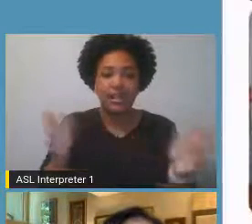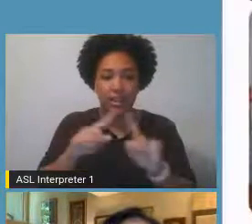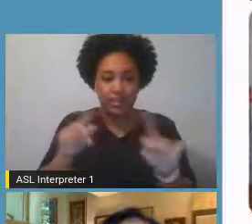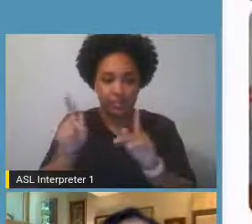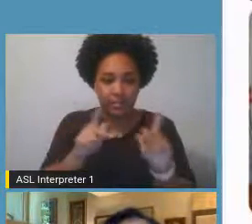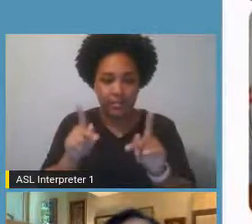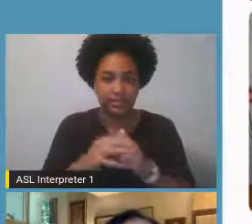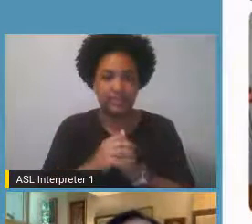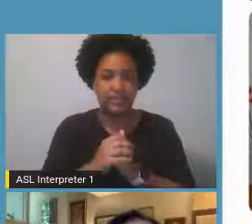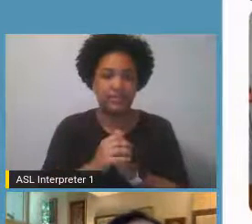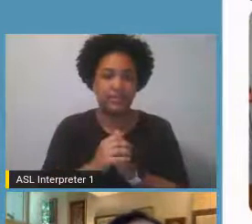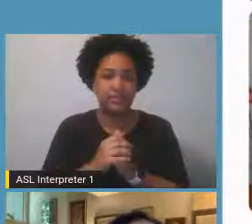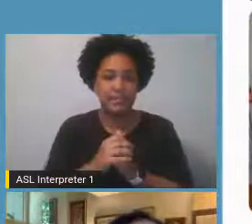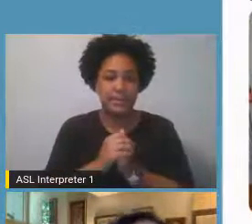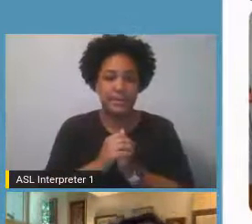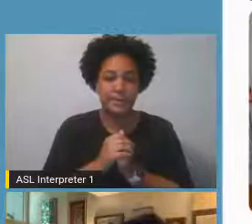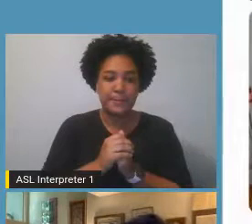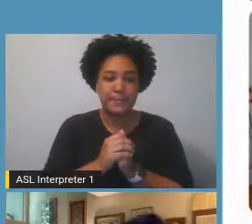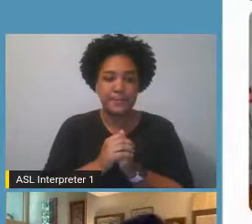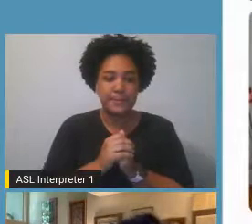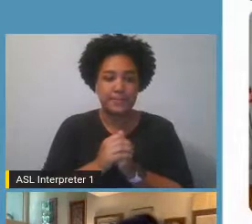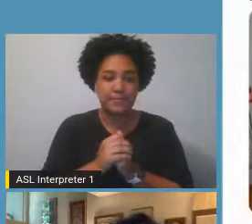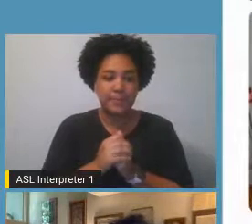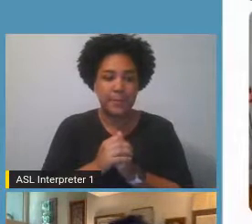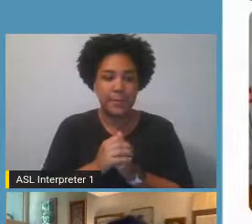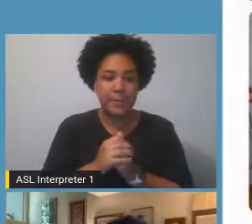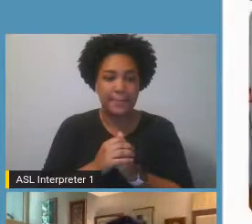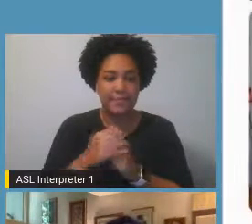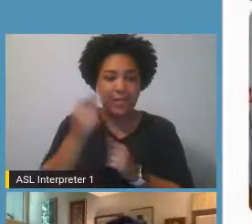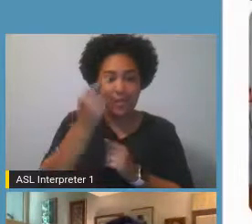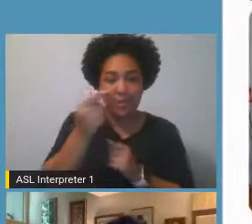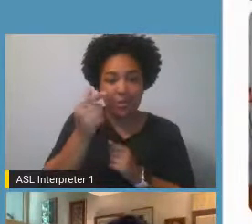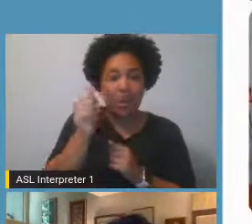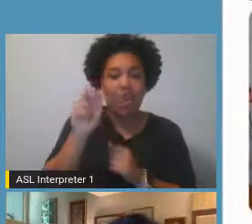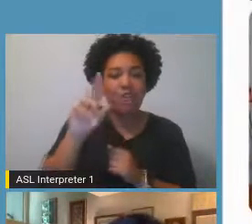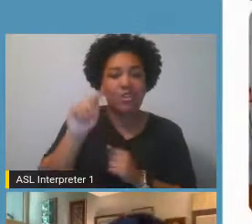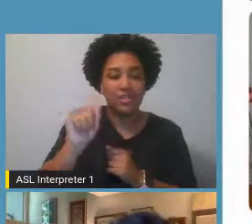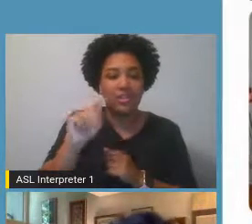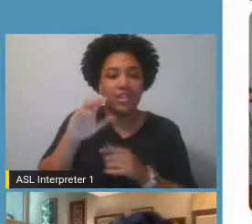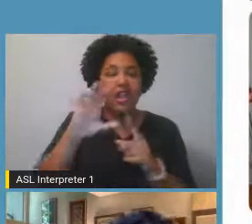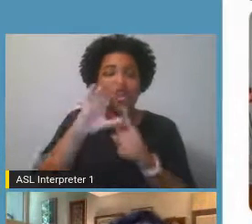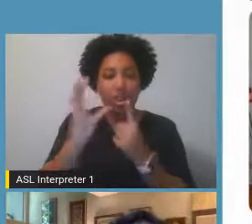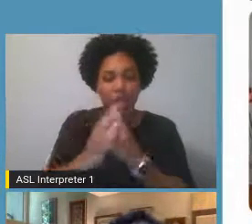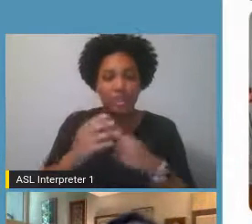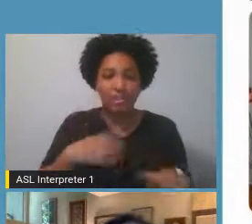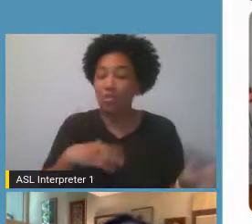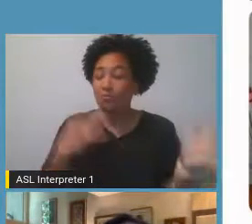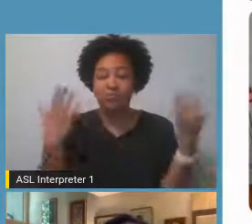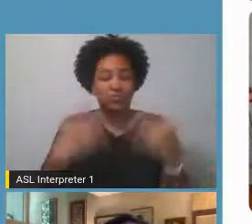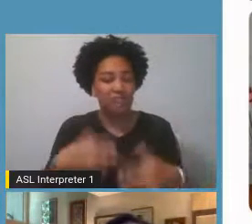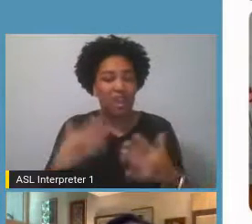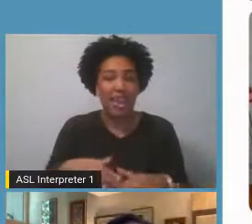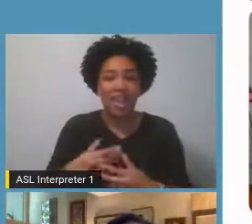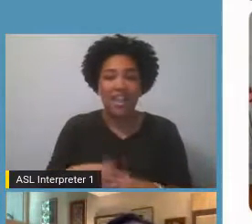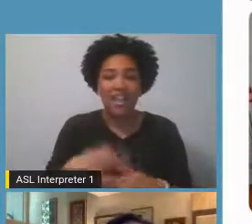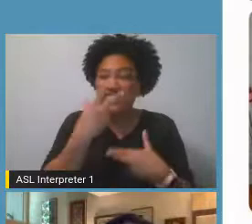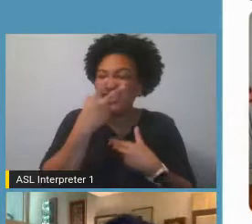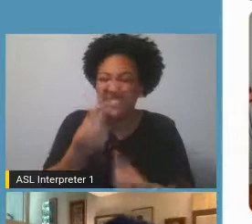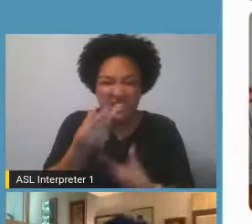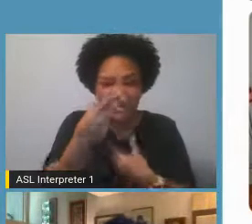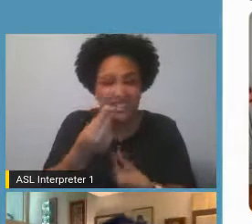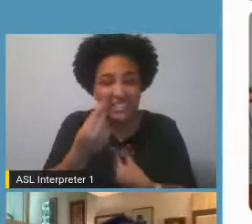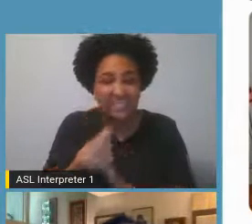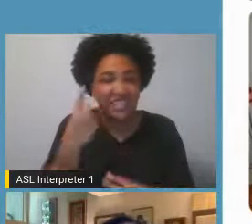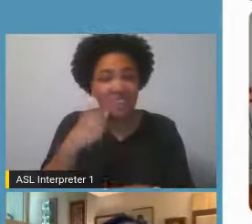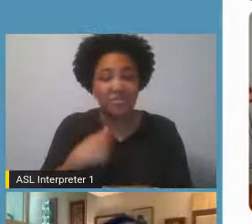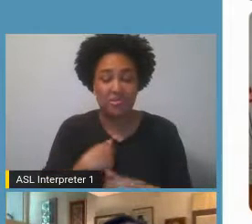heritage. The idea of Google art and culture is just so fascinating to me. The fact that you have,